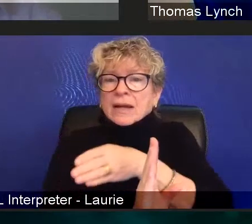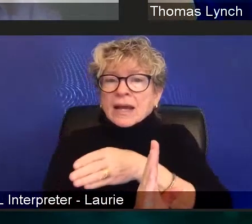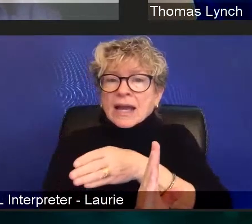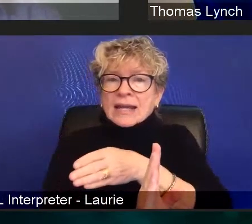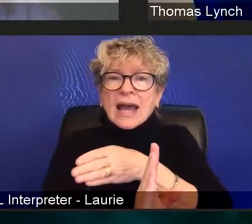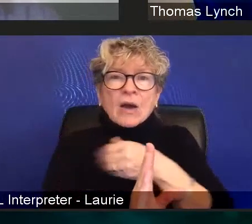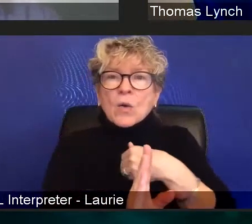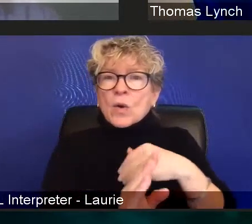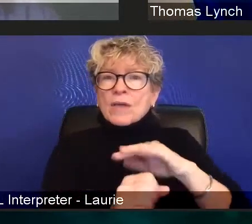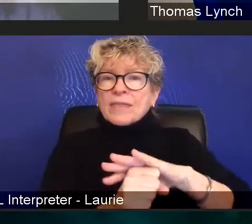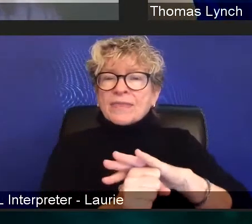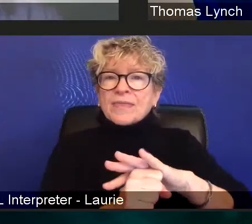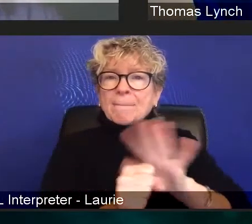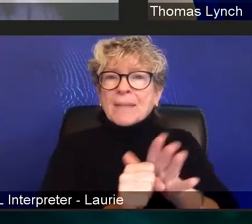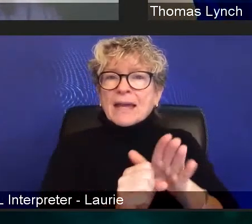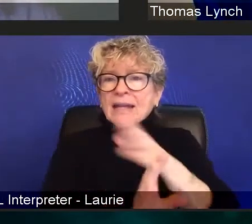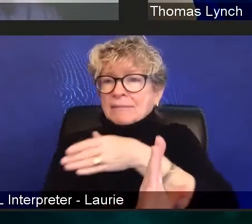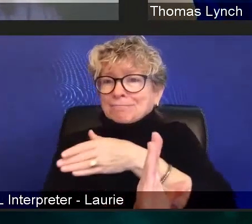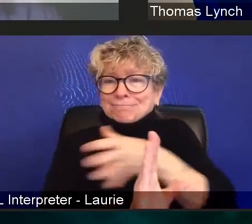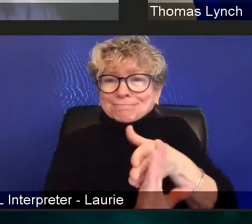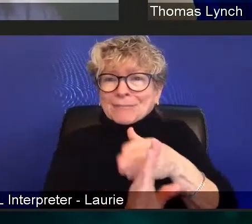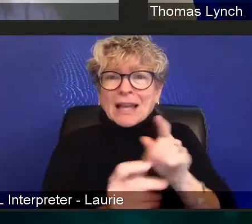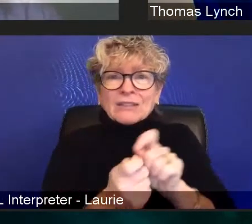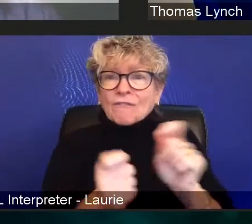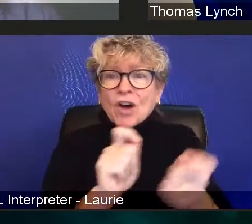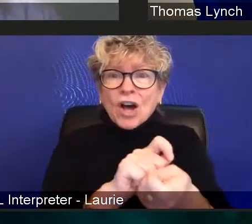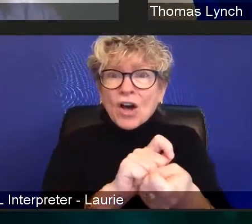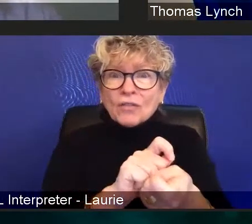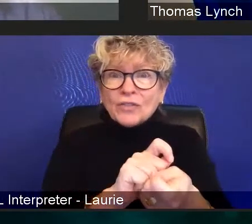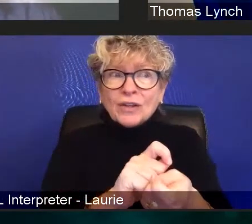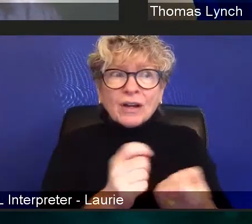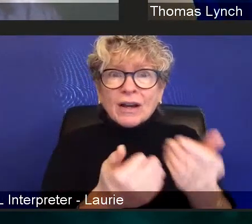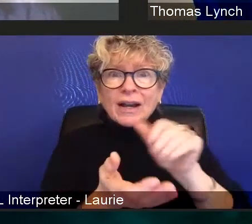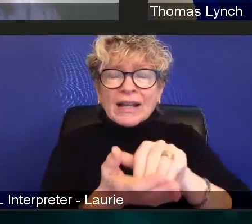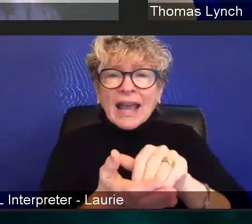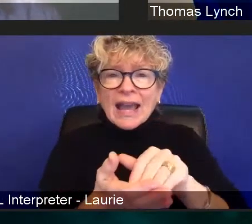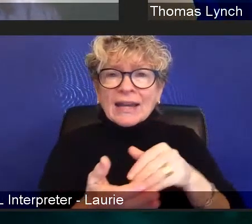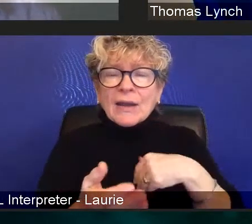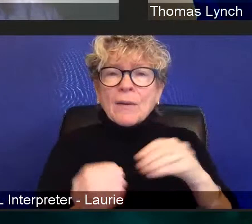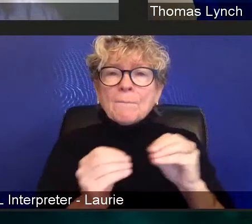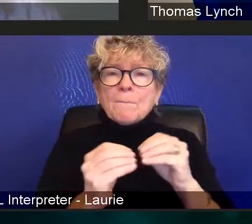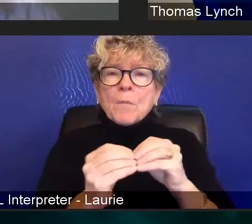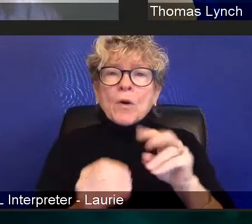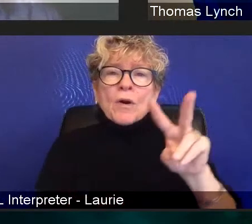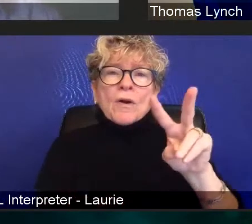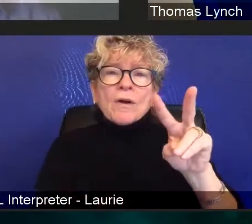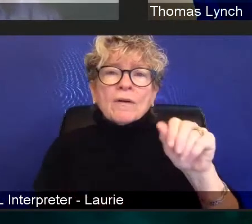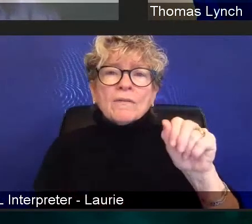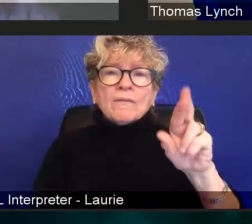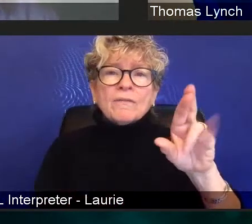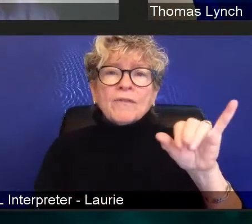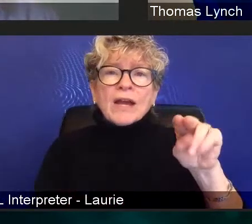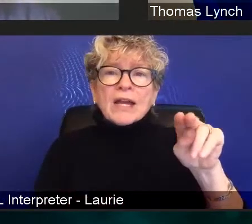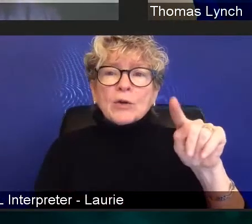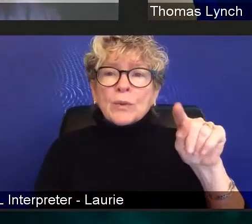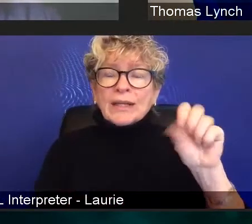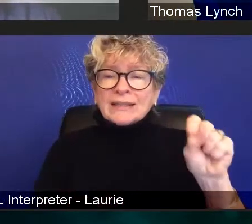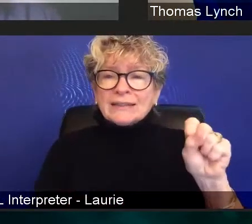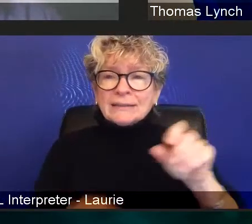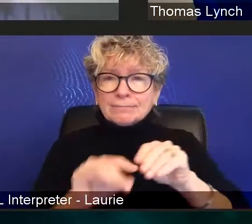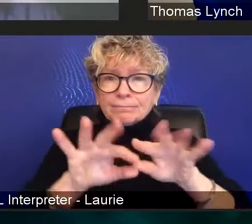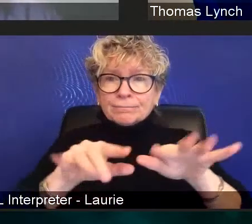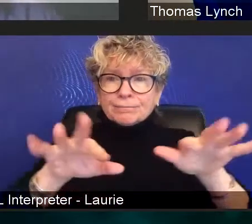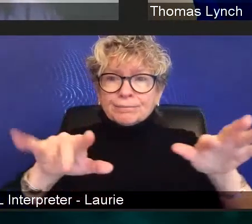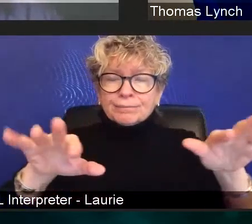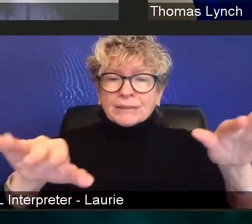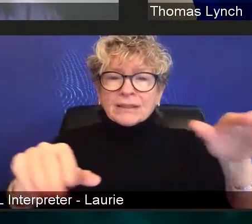evolved, of course, there are more variants circulating, and the case count has increased since